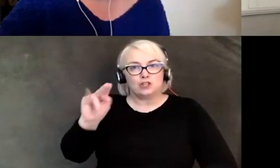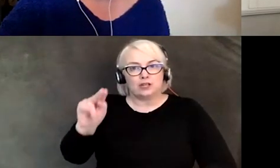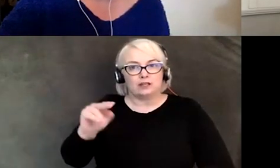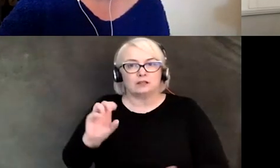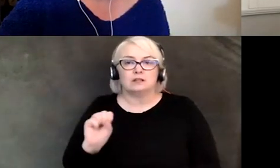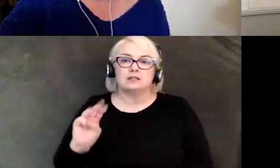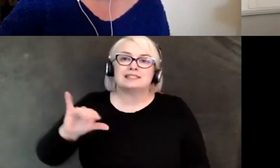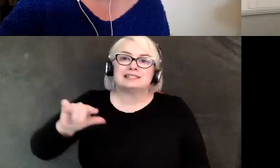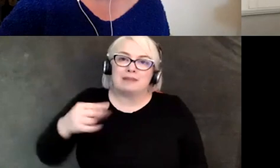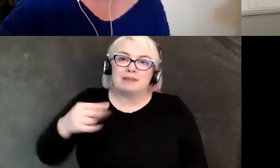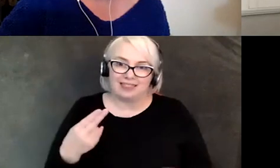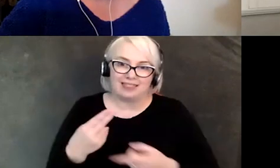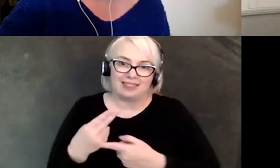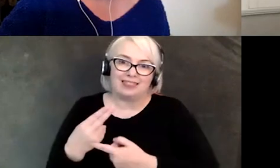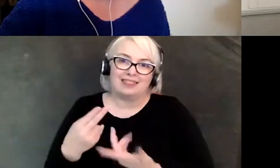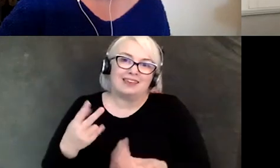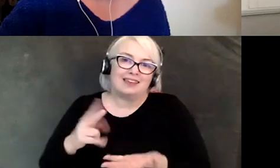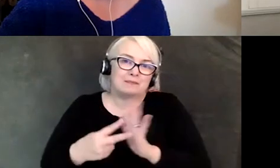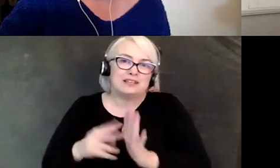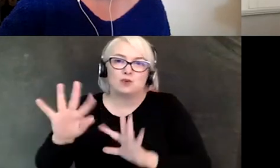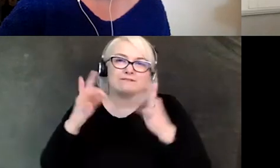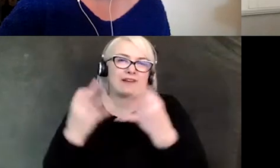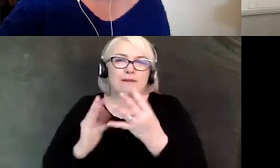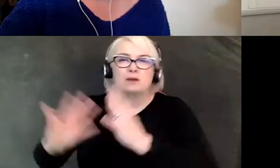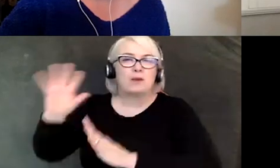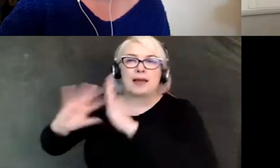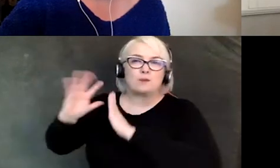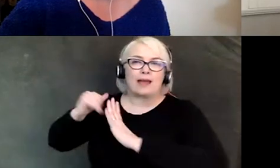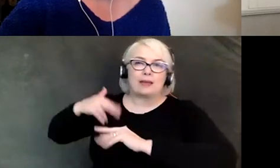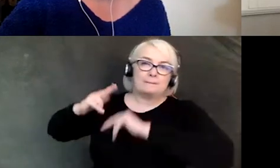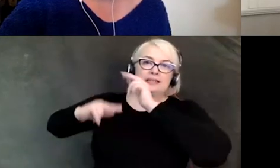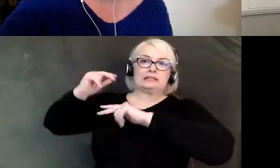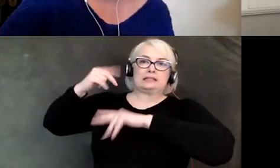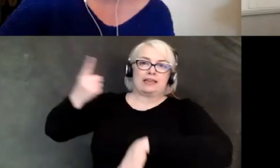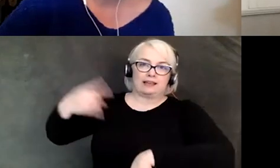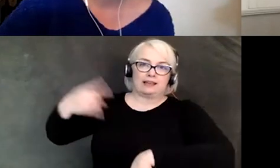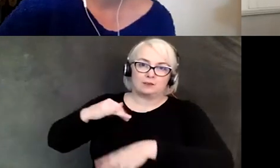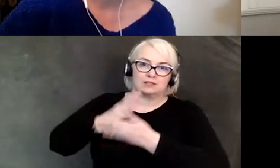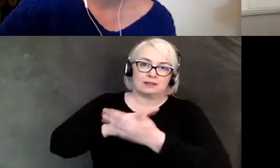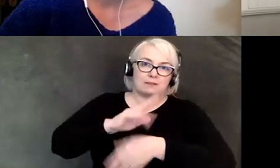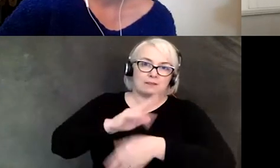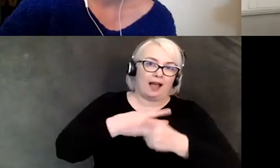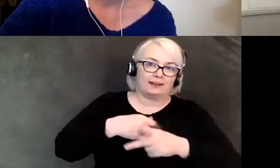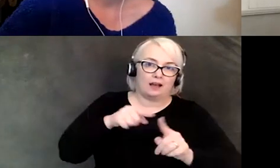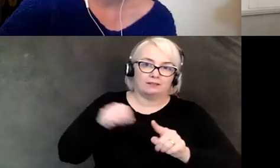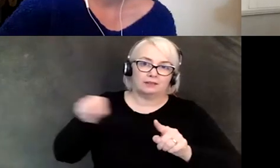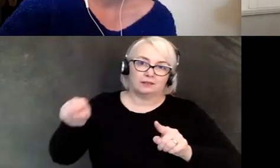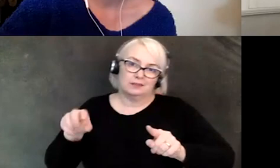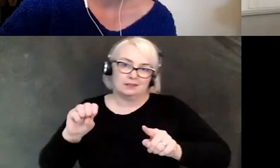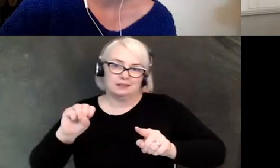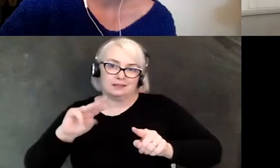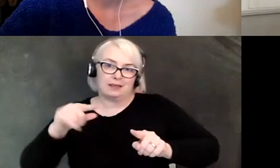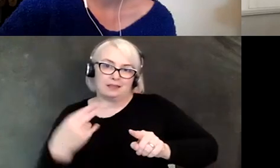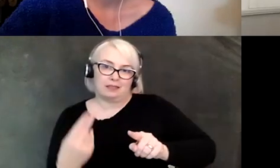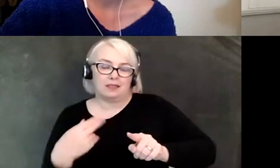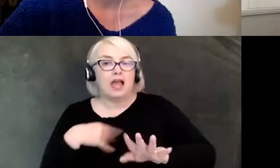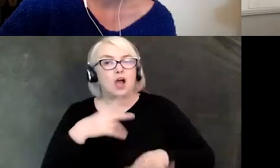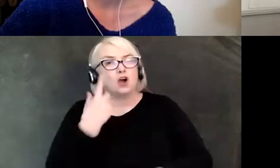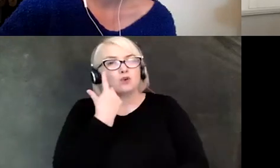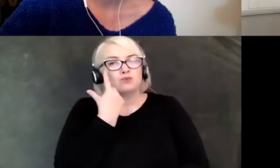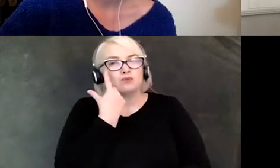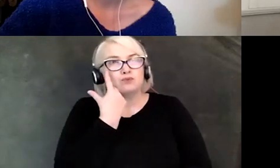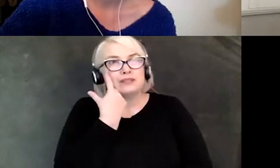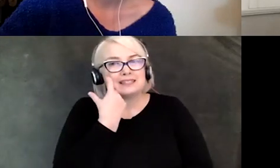family way back when building Smith's of something. Um, and also I read somewhere recently that women who have names